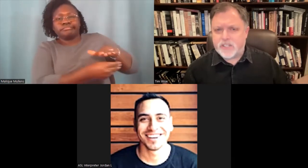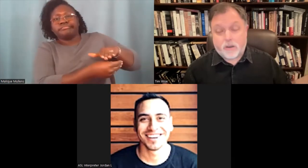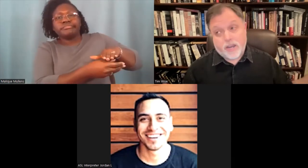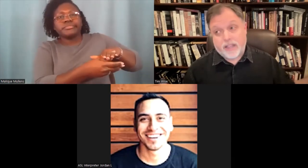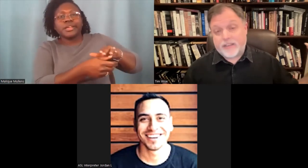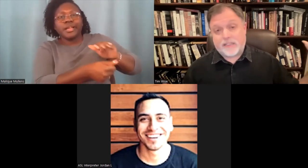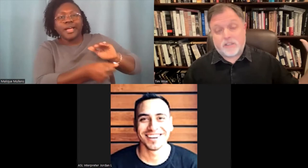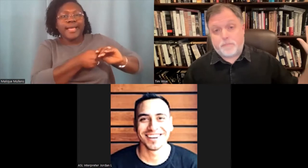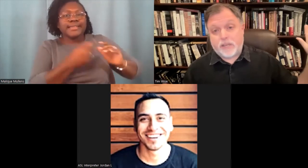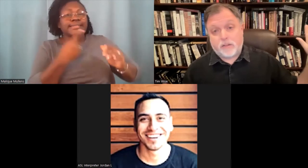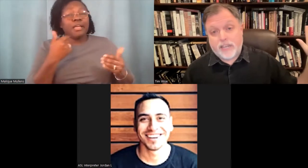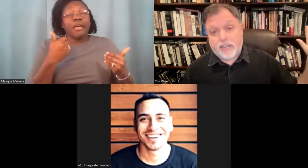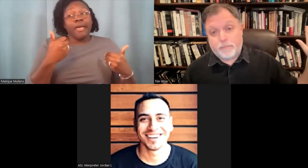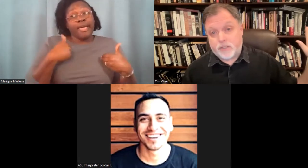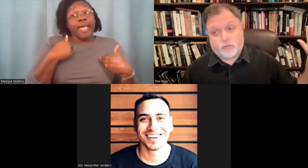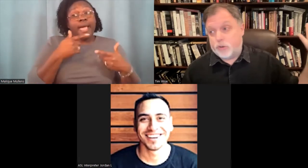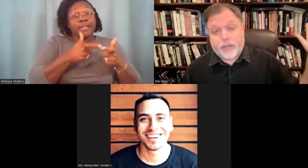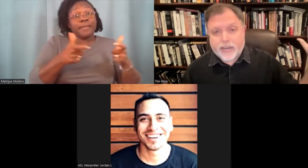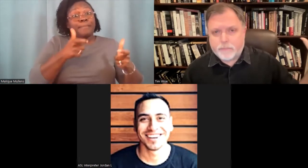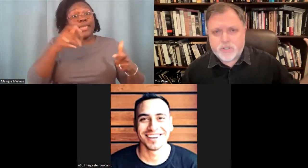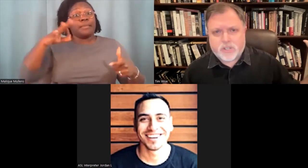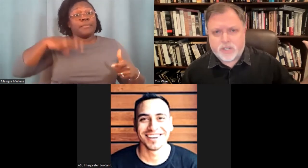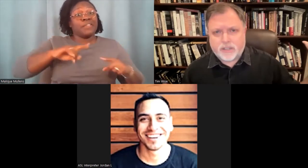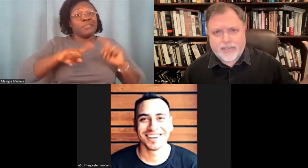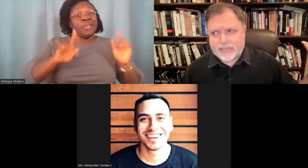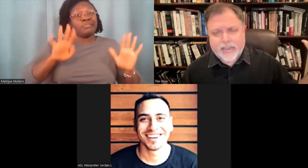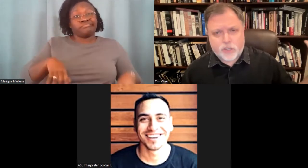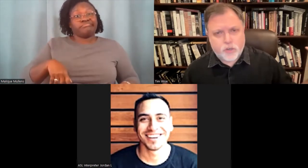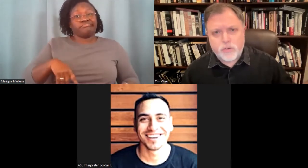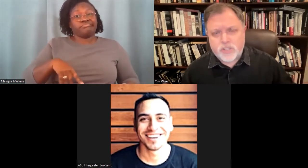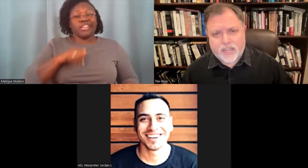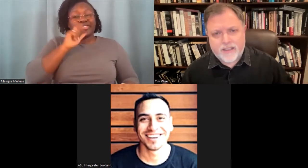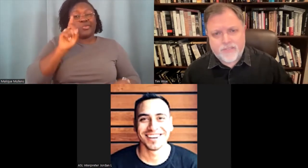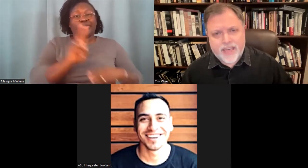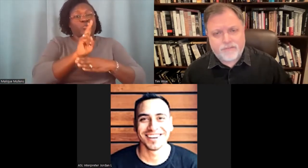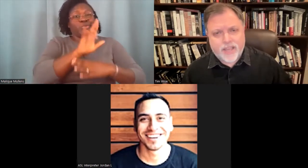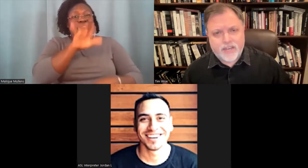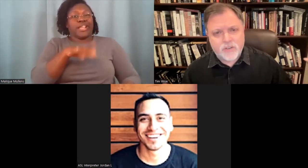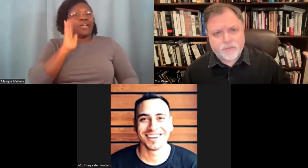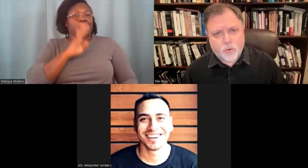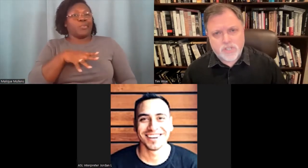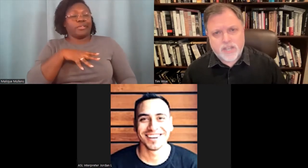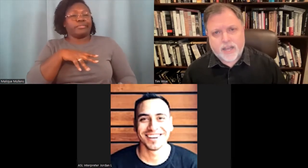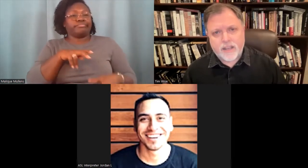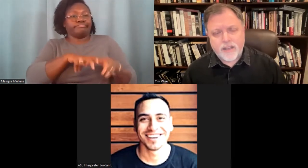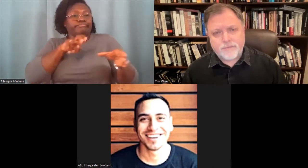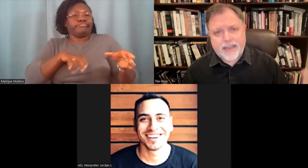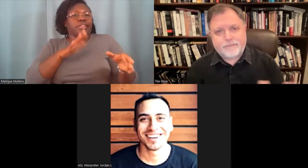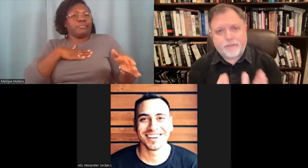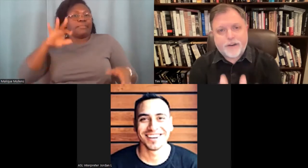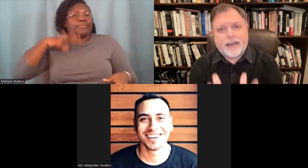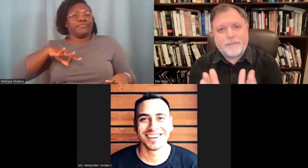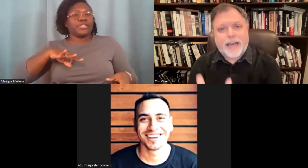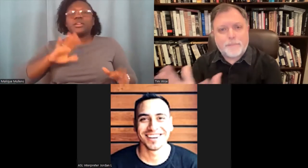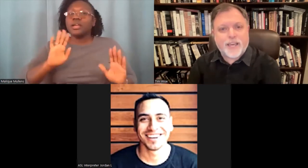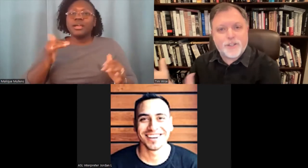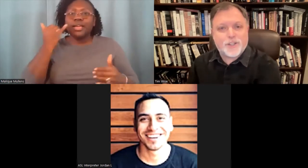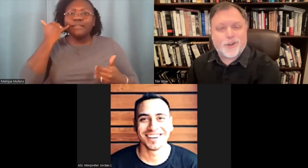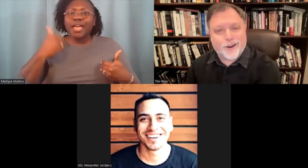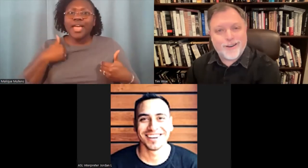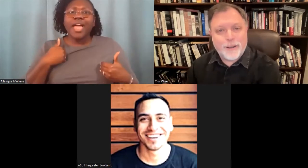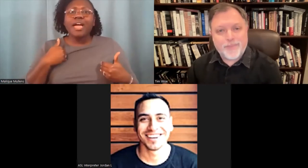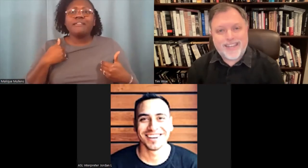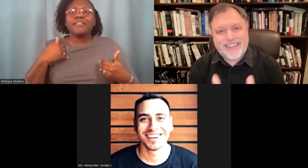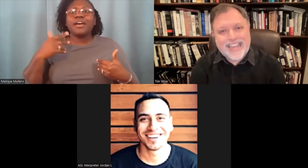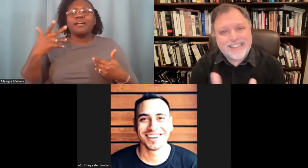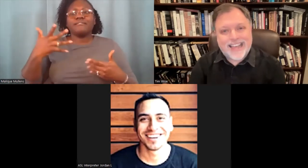do they just say, well, I've got this big lead, but screw it. I'm just going to like not use any of that advantage? Of course not. If I have a 5-lap head